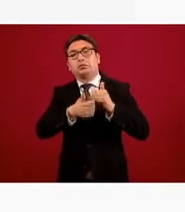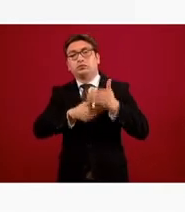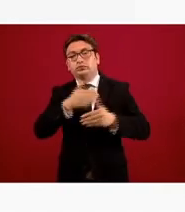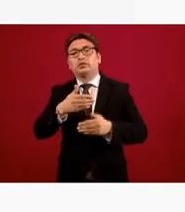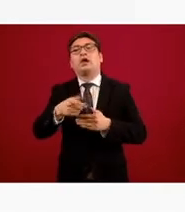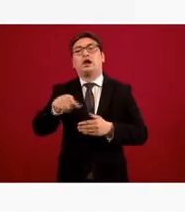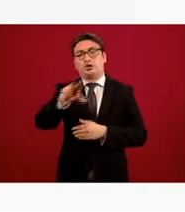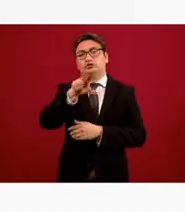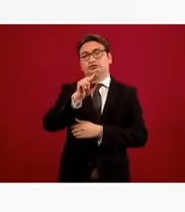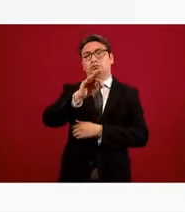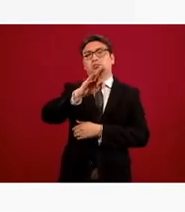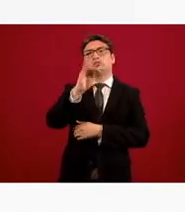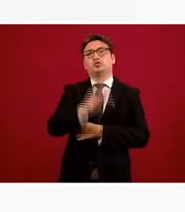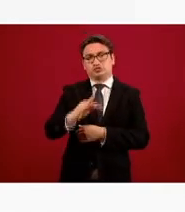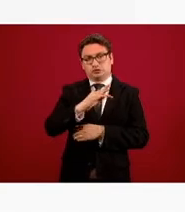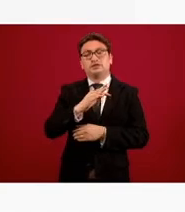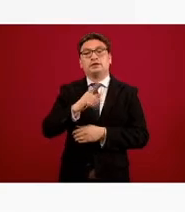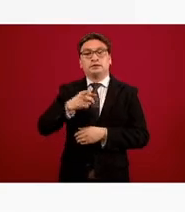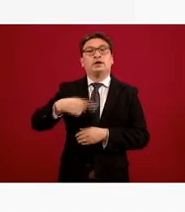Green line, we have the